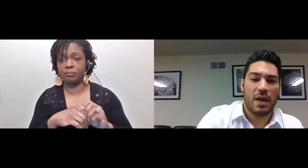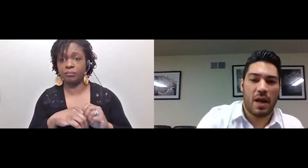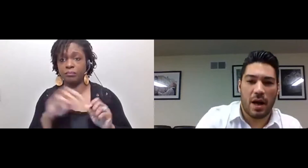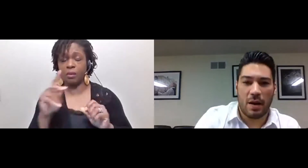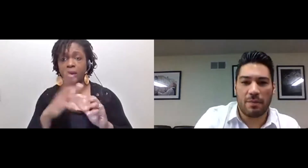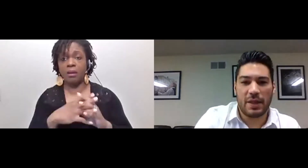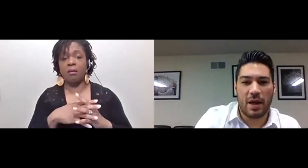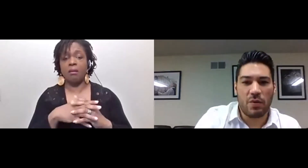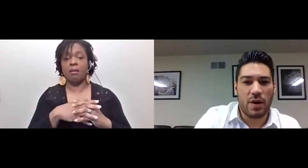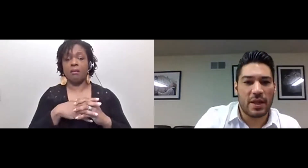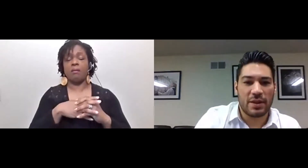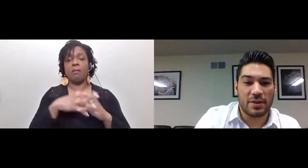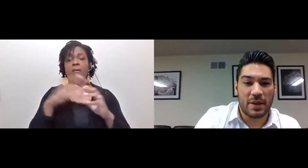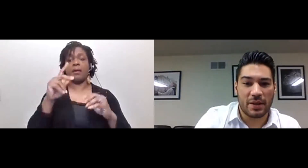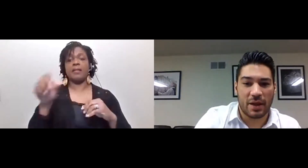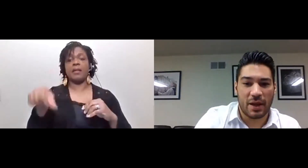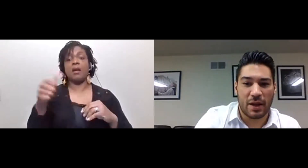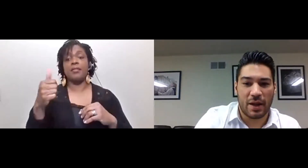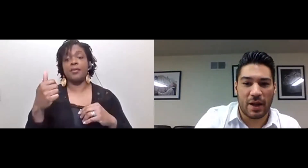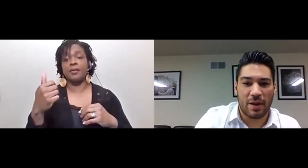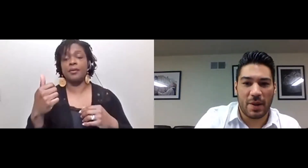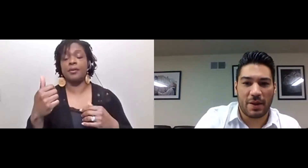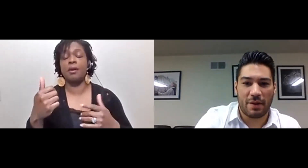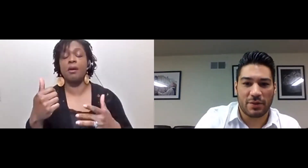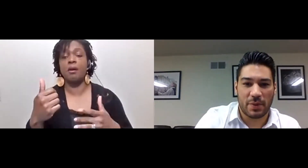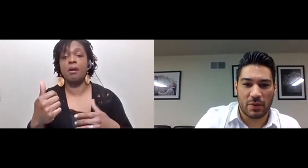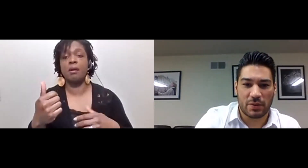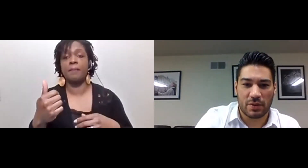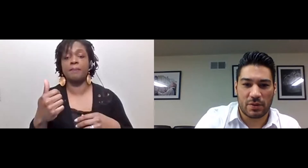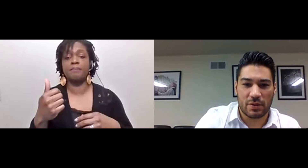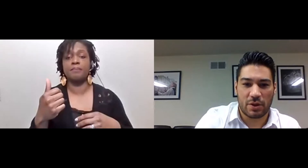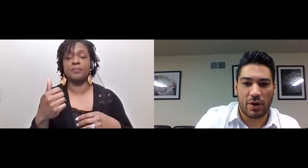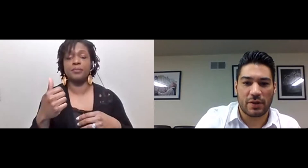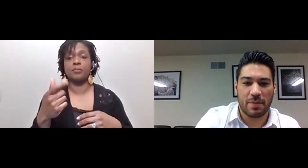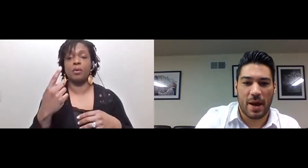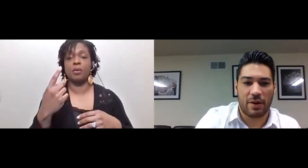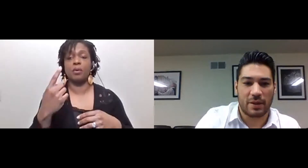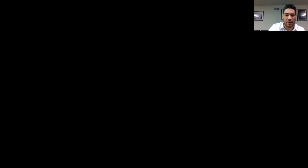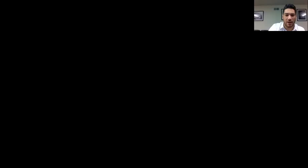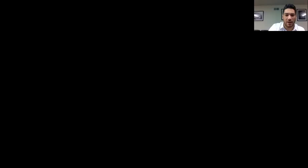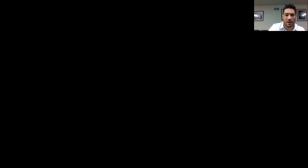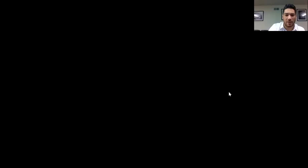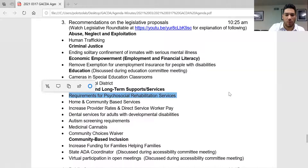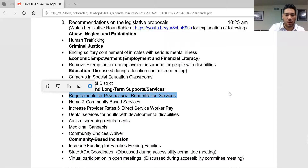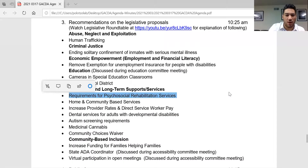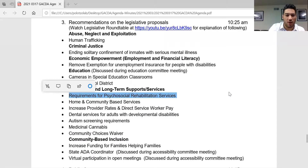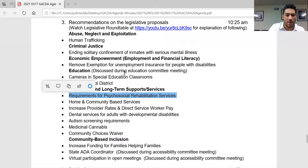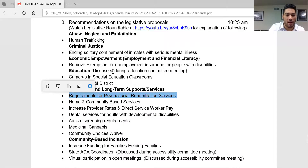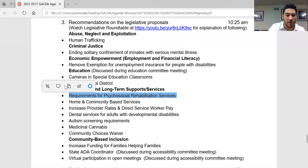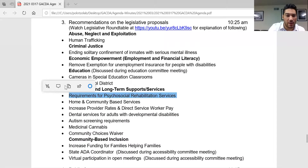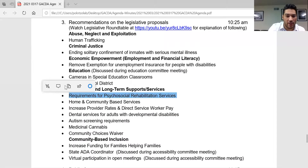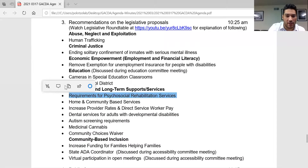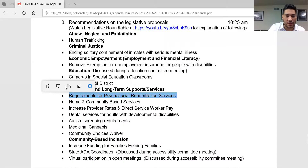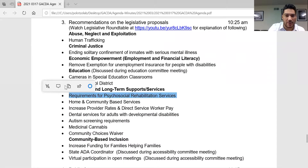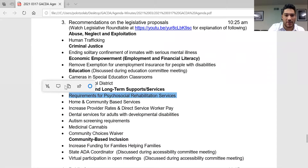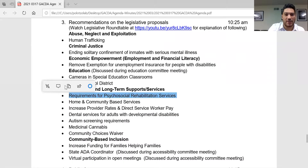Okay. The other one that there's been, maybe I've just been most curious about it, that I did want to talk